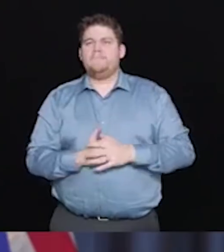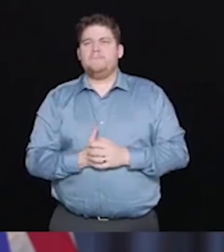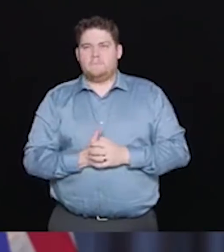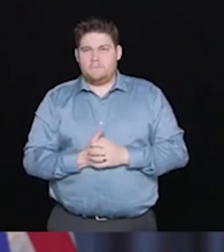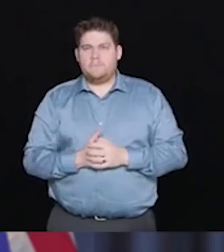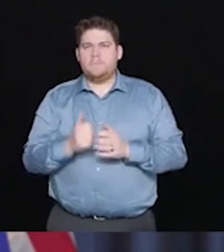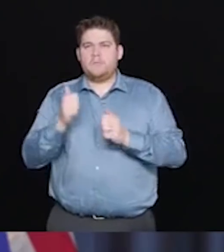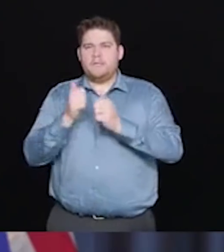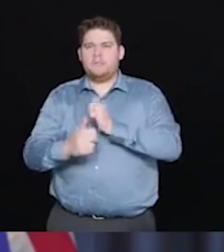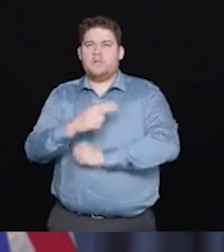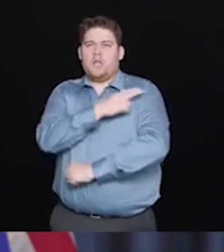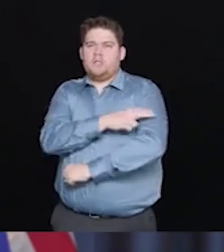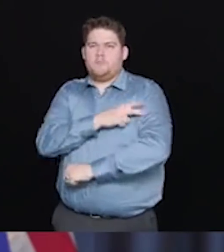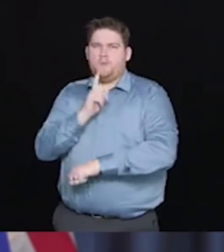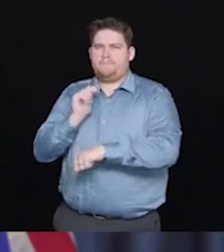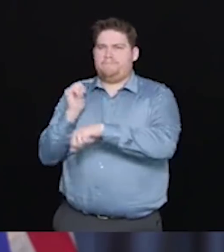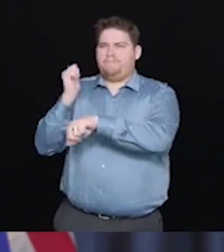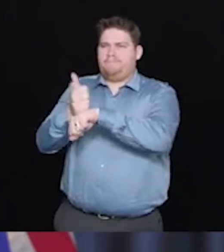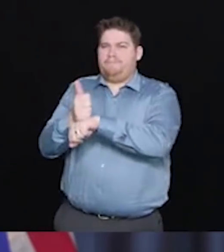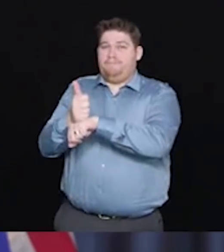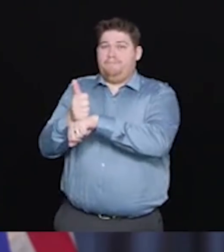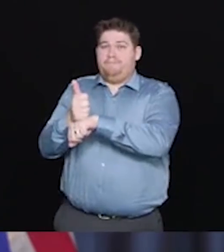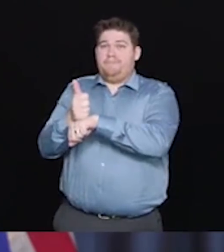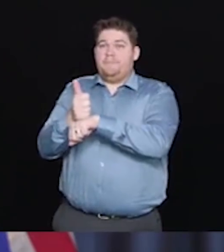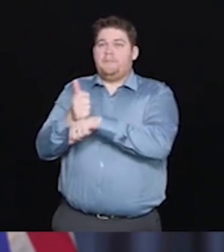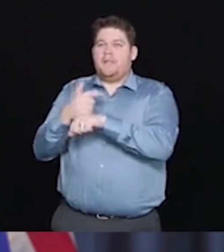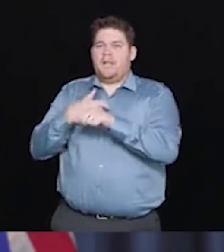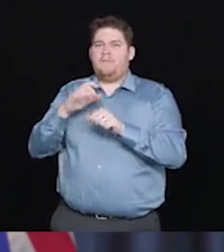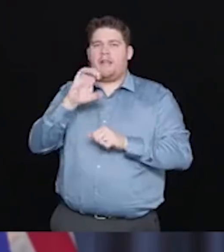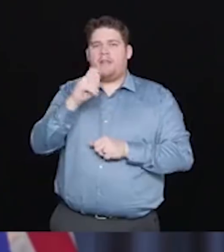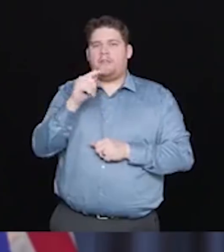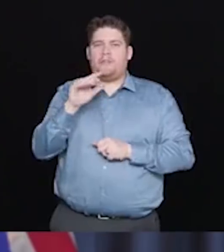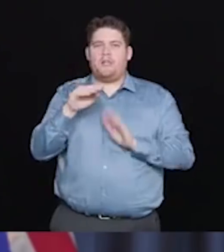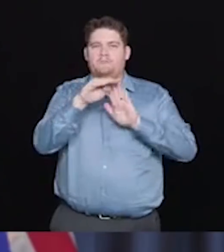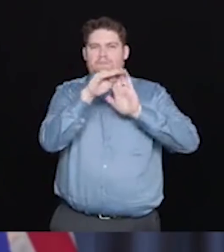strategy, we call it a tripartite appraisal,